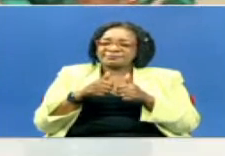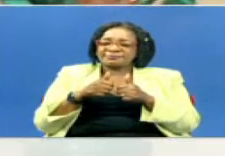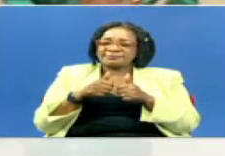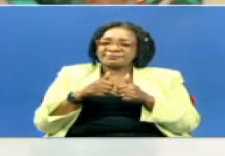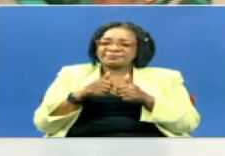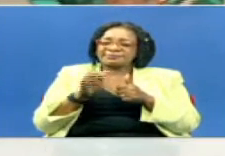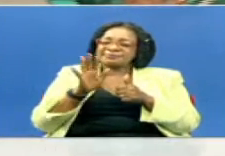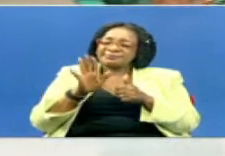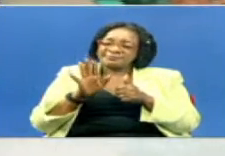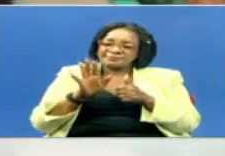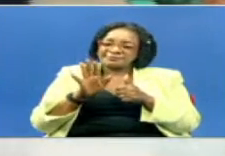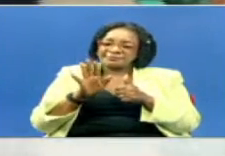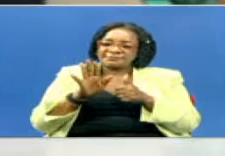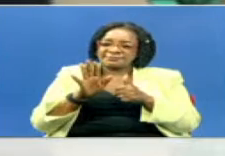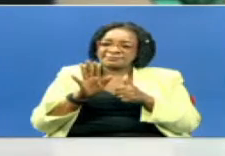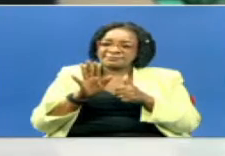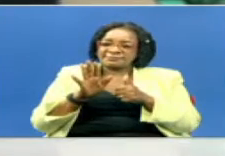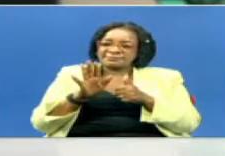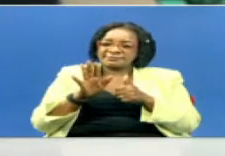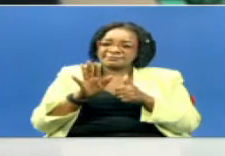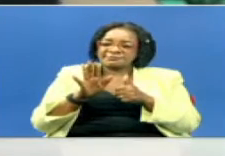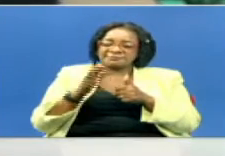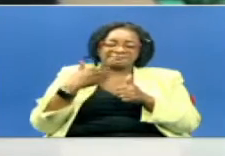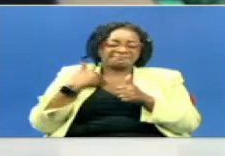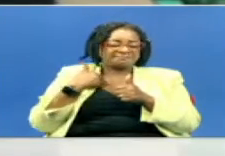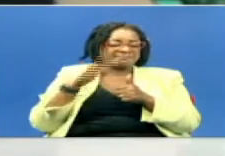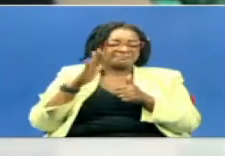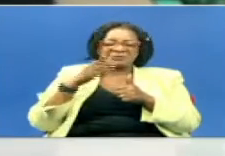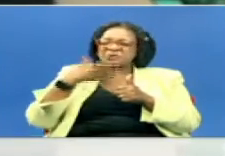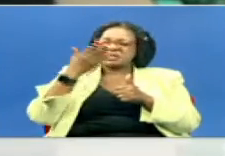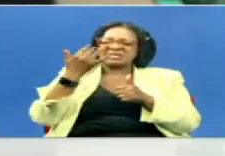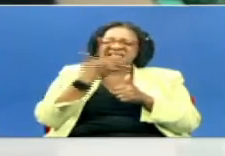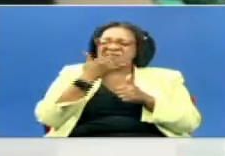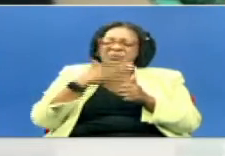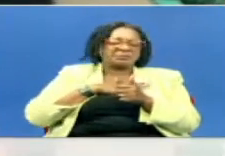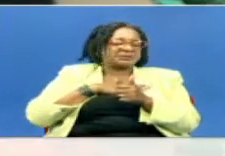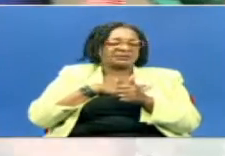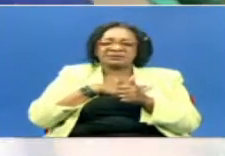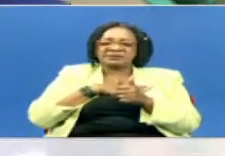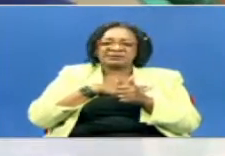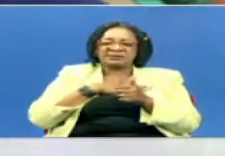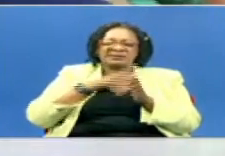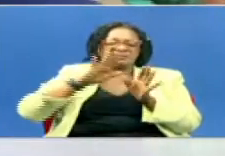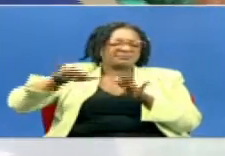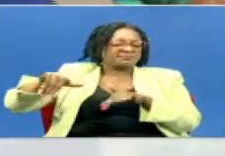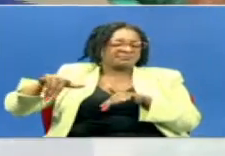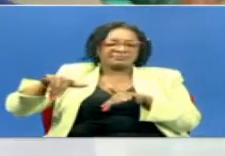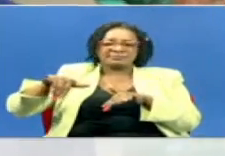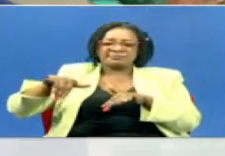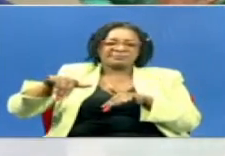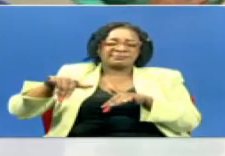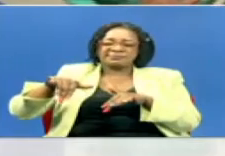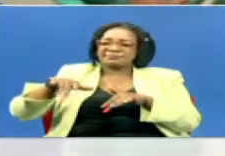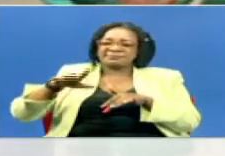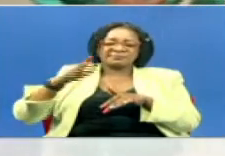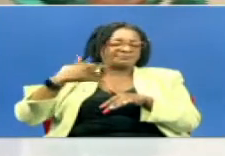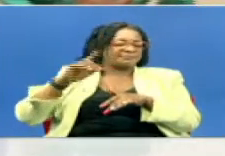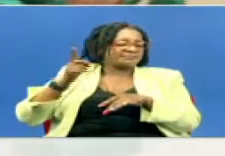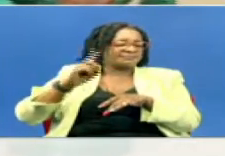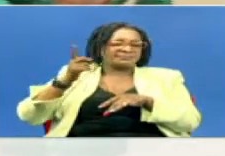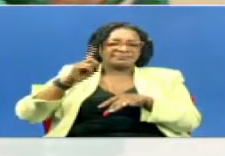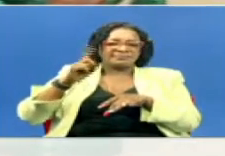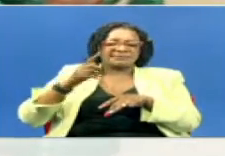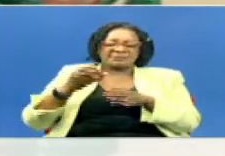listen. I don't want to answer Gachagua. Please, just spare me that one. Let me deal with